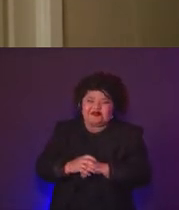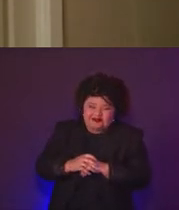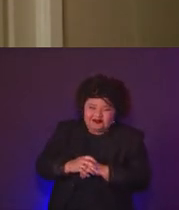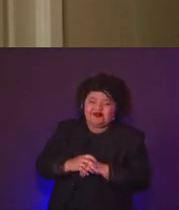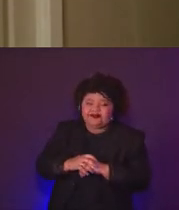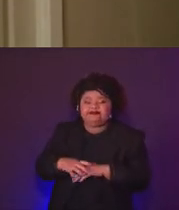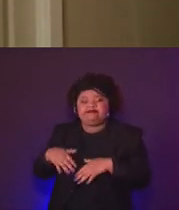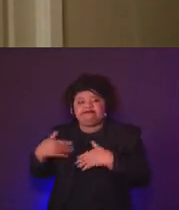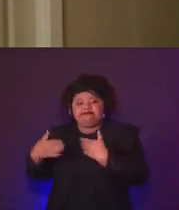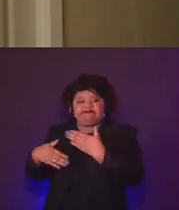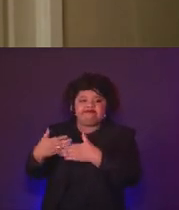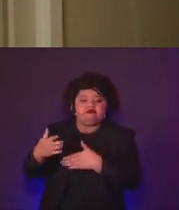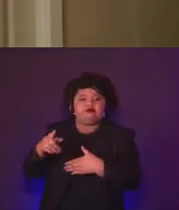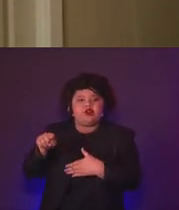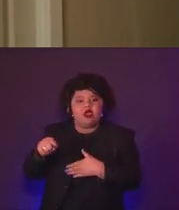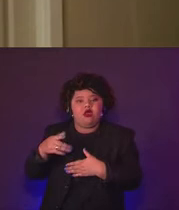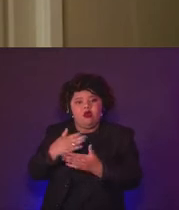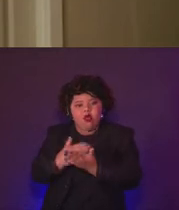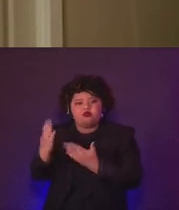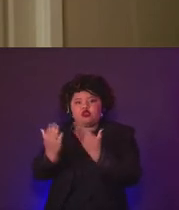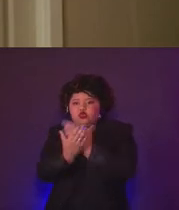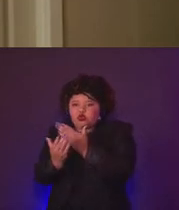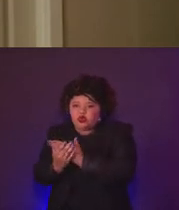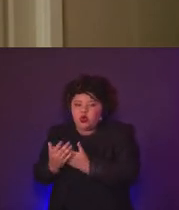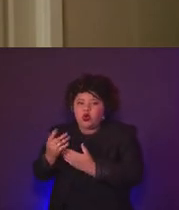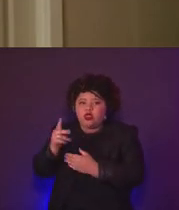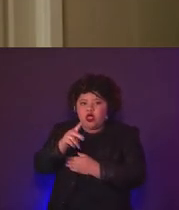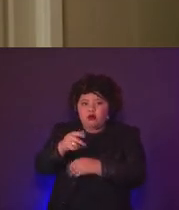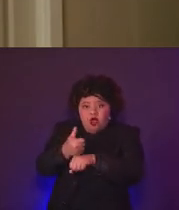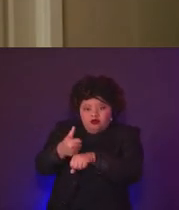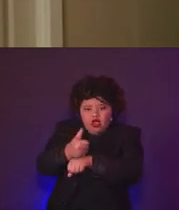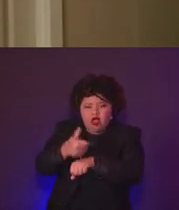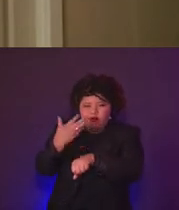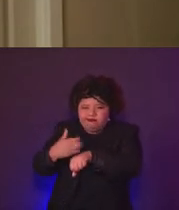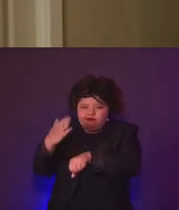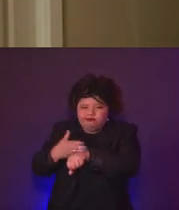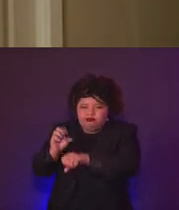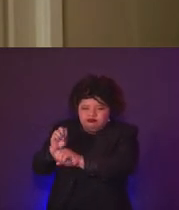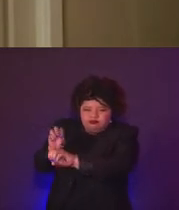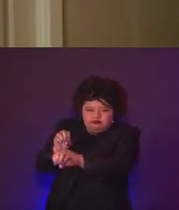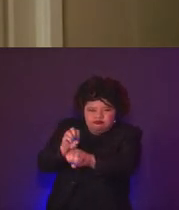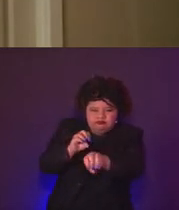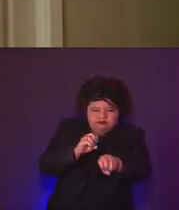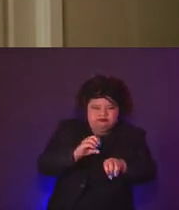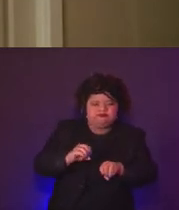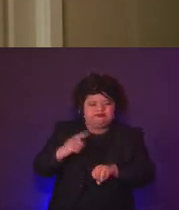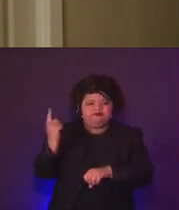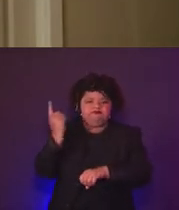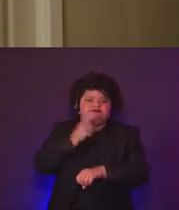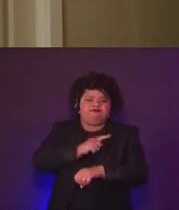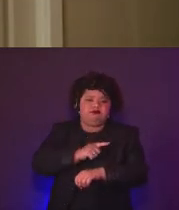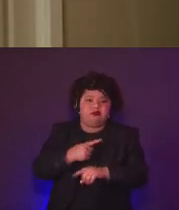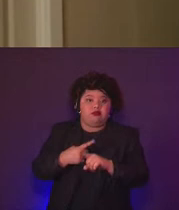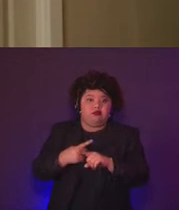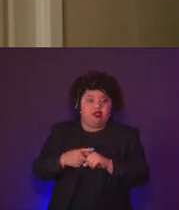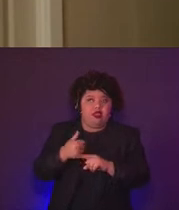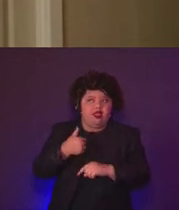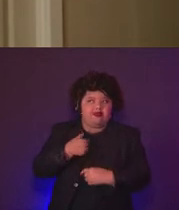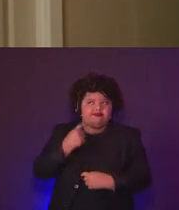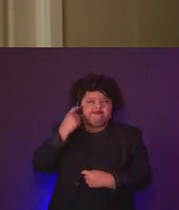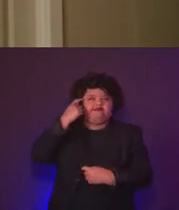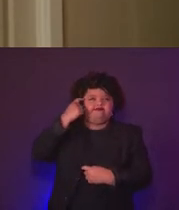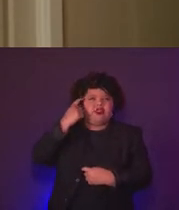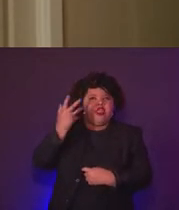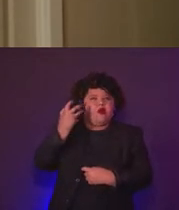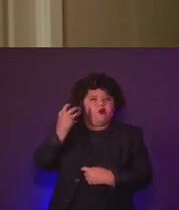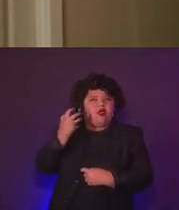students and trained hundreds of professionals around the world, simply because long ago, I told myself, I want to be Phil Meyer when I